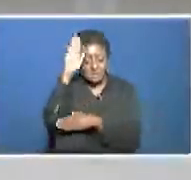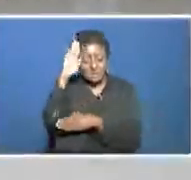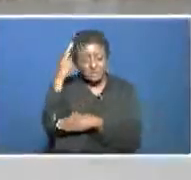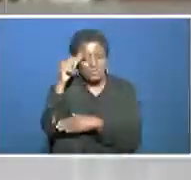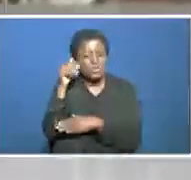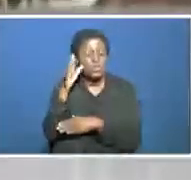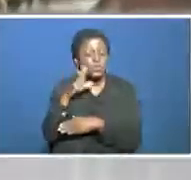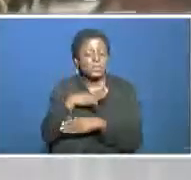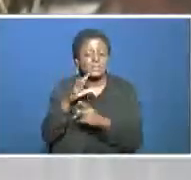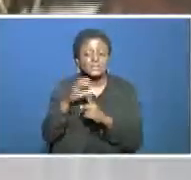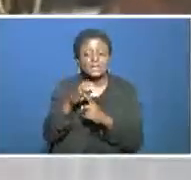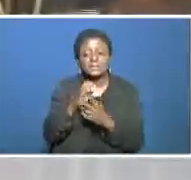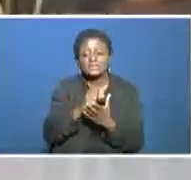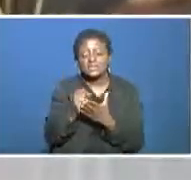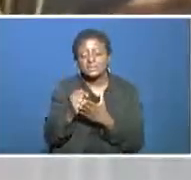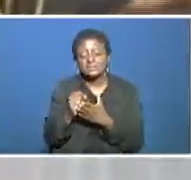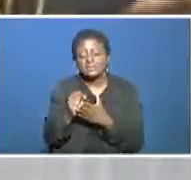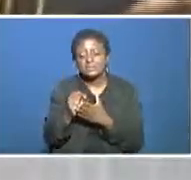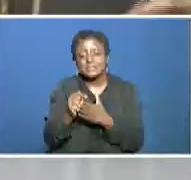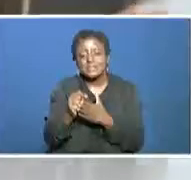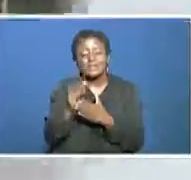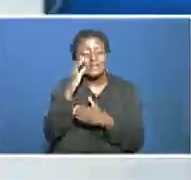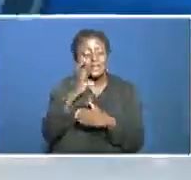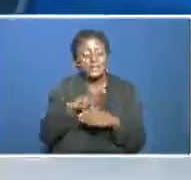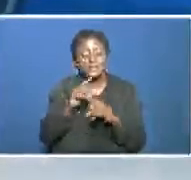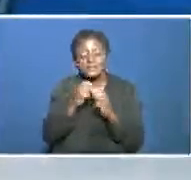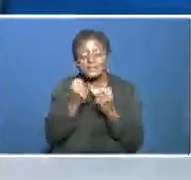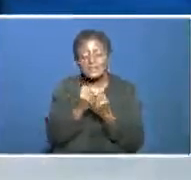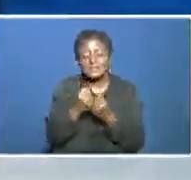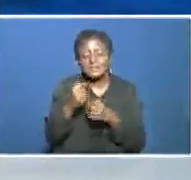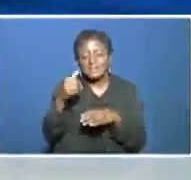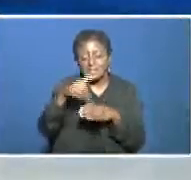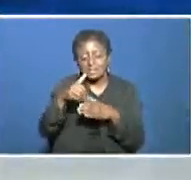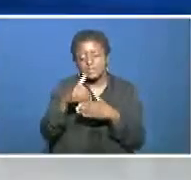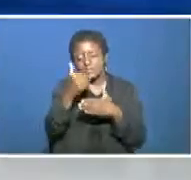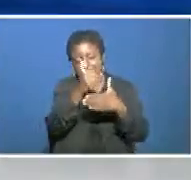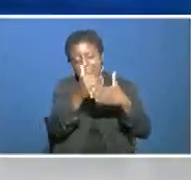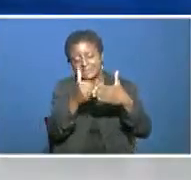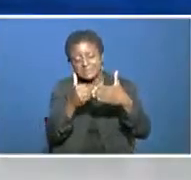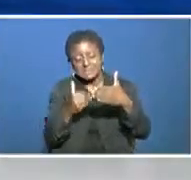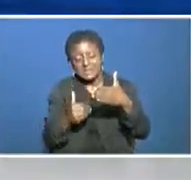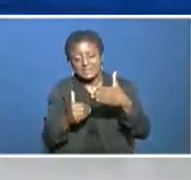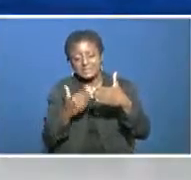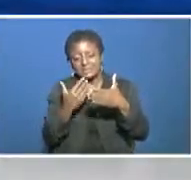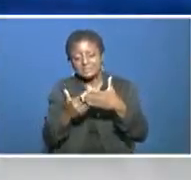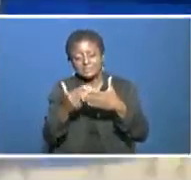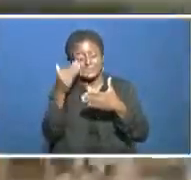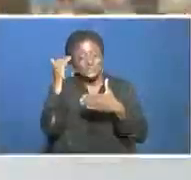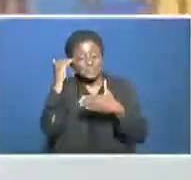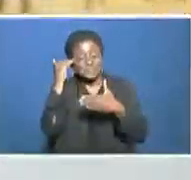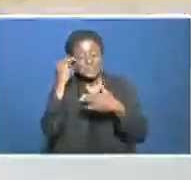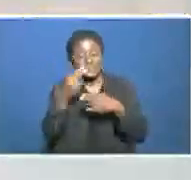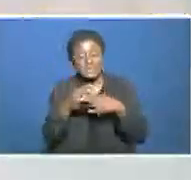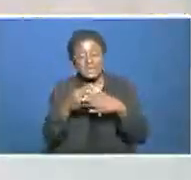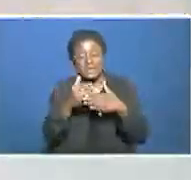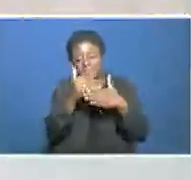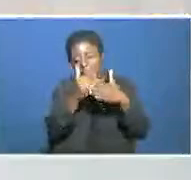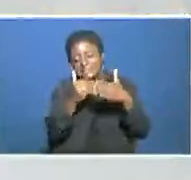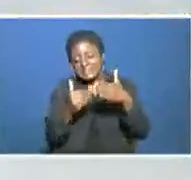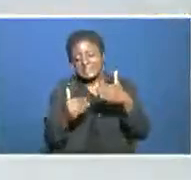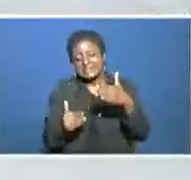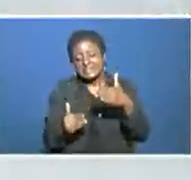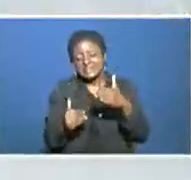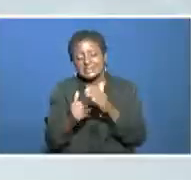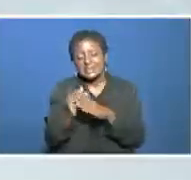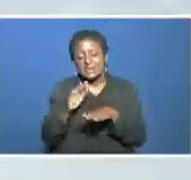The 12-woman team includes veterans Felicia Kelly, Valerie Nesbitt, Brittany Harrison, Roberta Quant, and LaToya Roll.